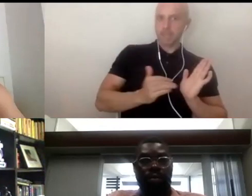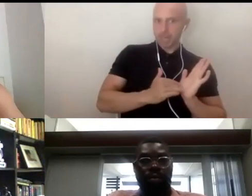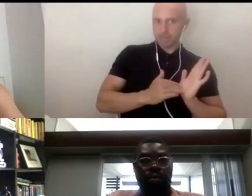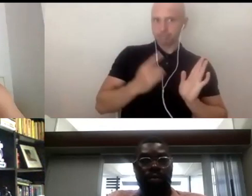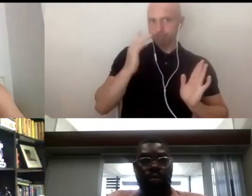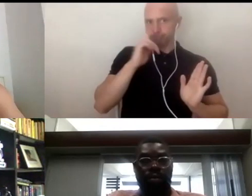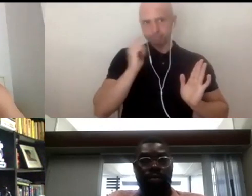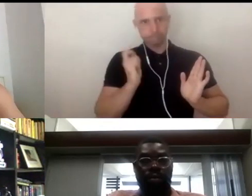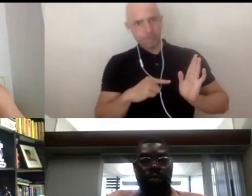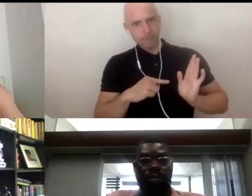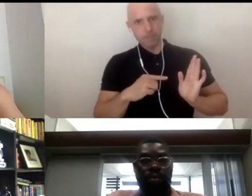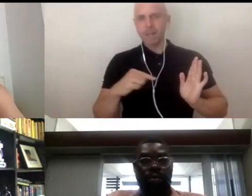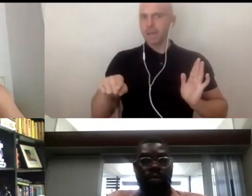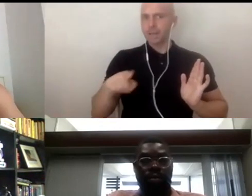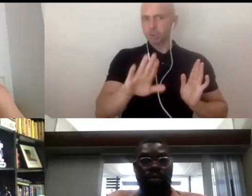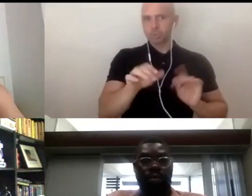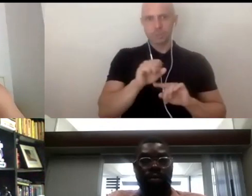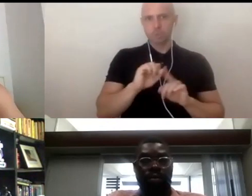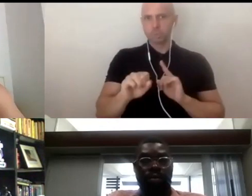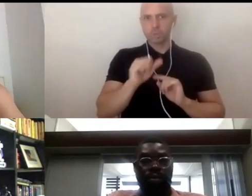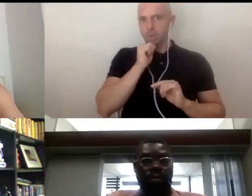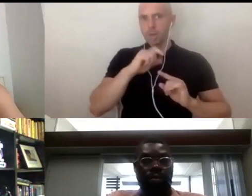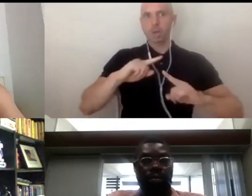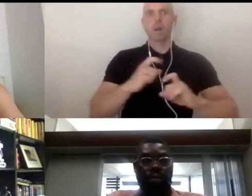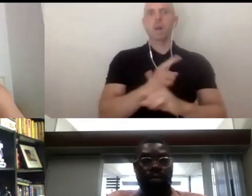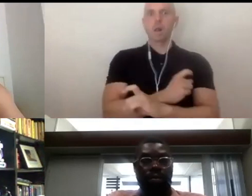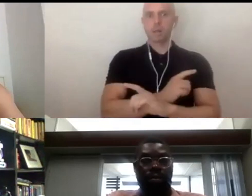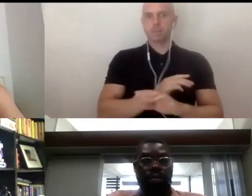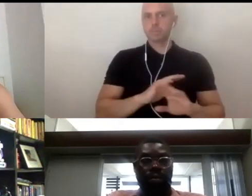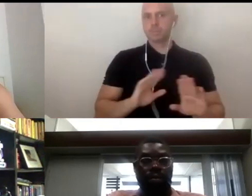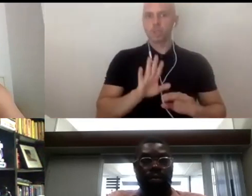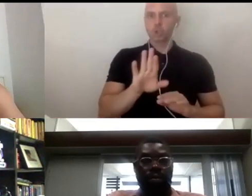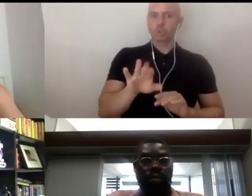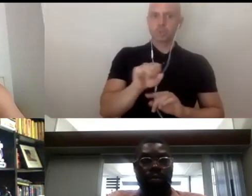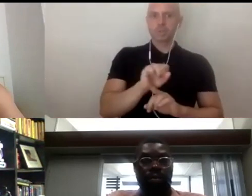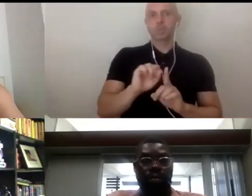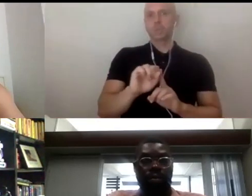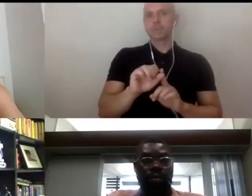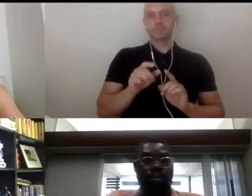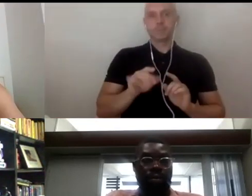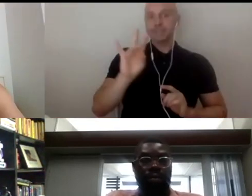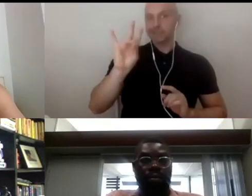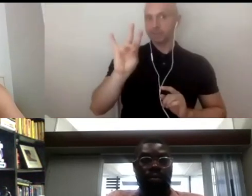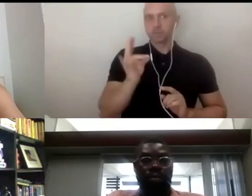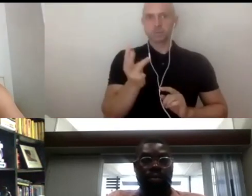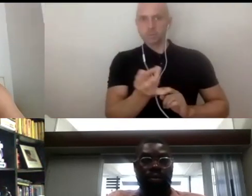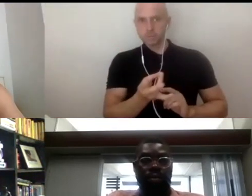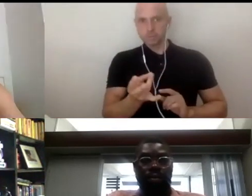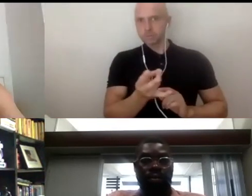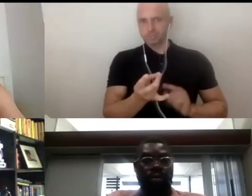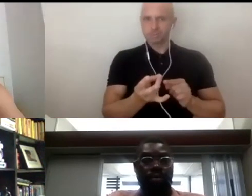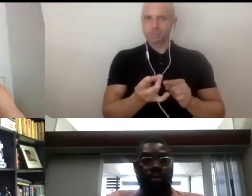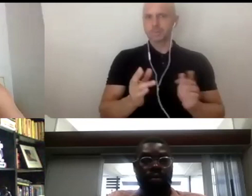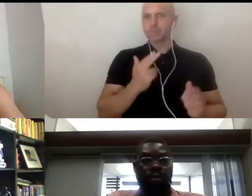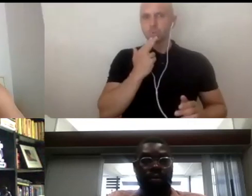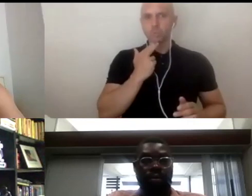it doesn't sound overly complex. I mean, with your particular example, you're talking about smaller numbers that are manageable within a space and provide a